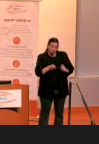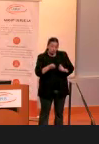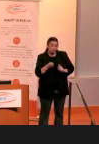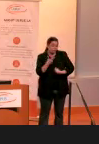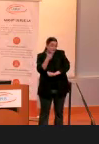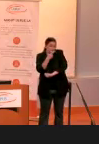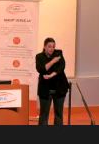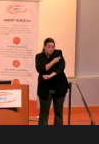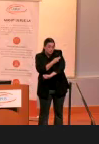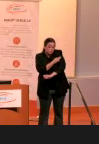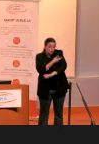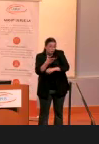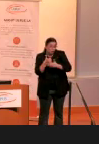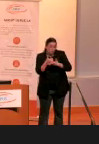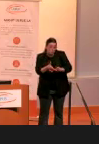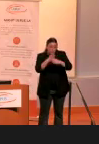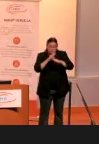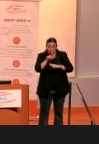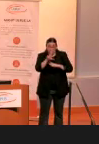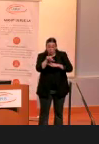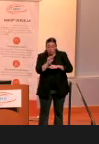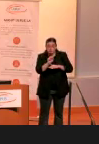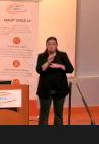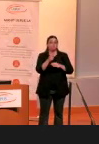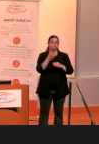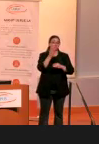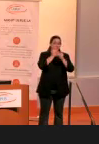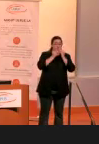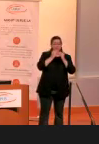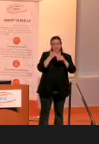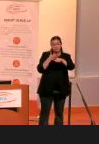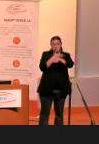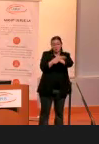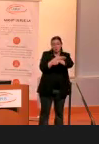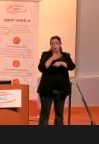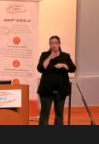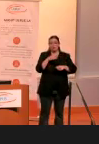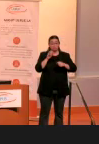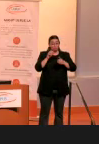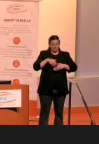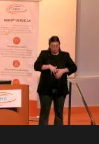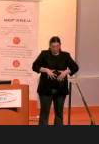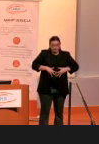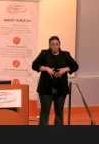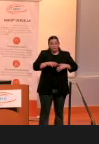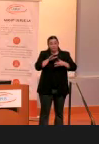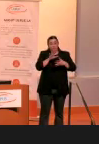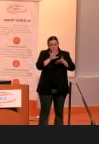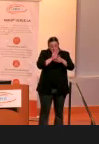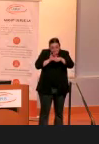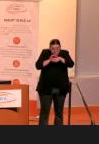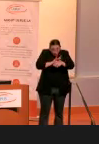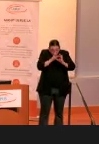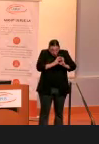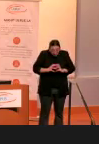lupus. We could give them an improved diet with manipulating the microbiome. We can eliminate